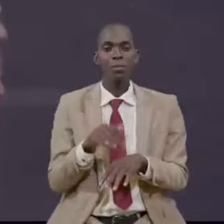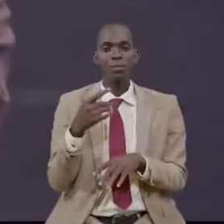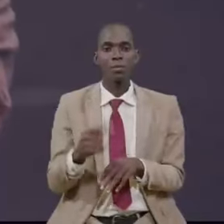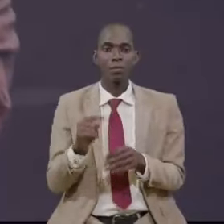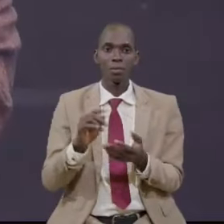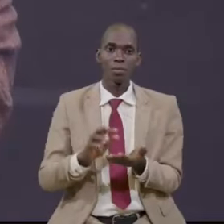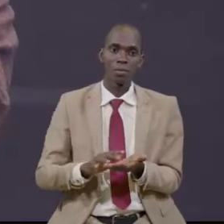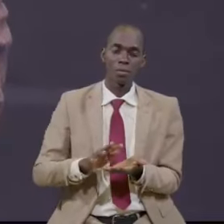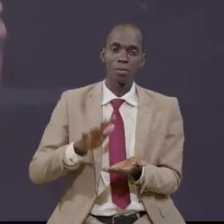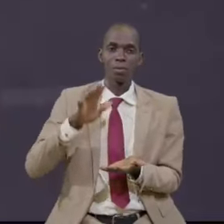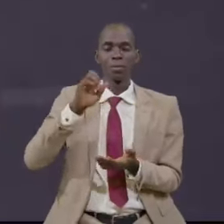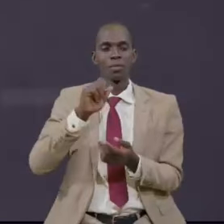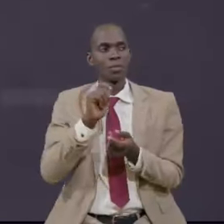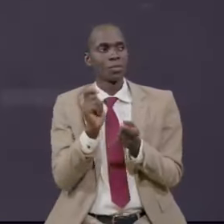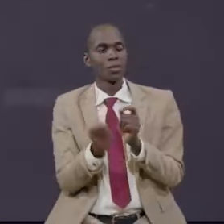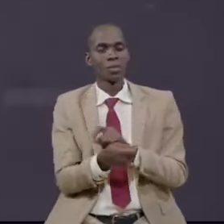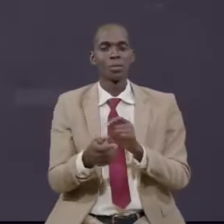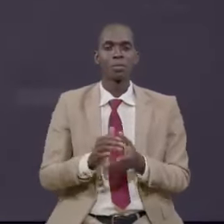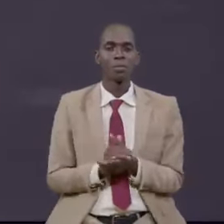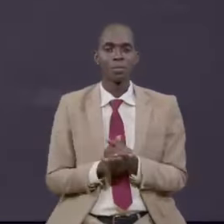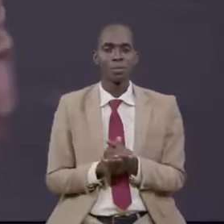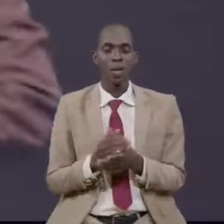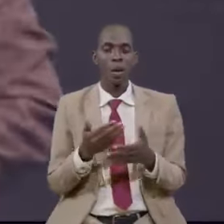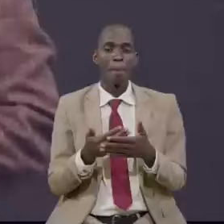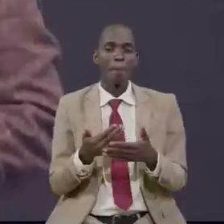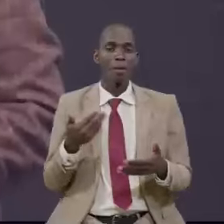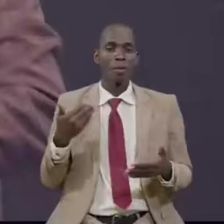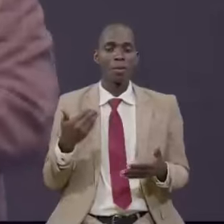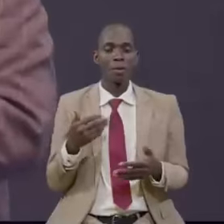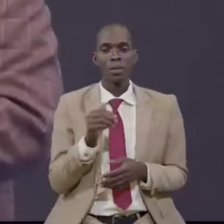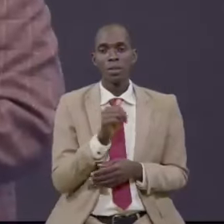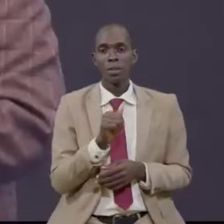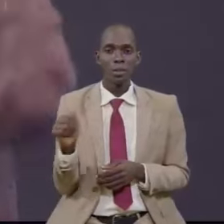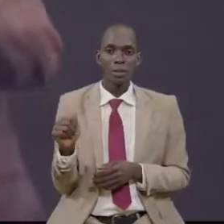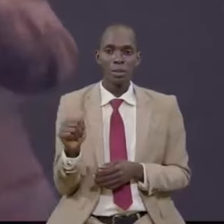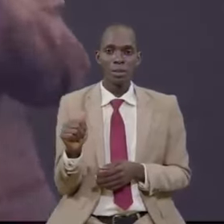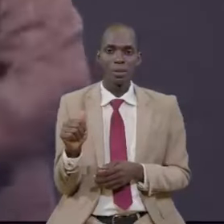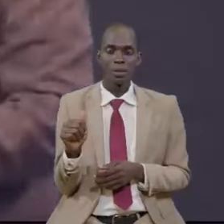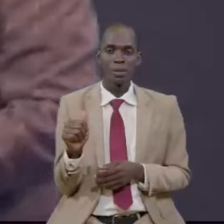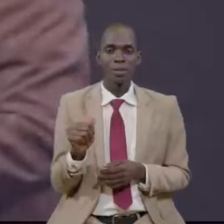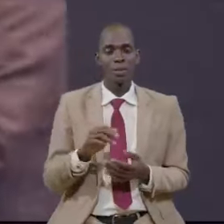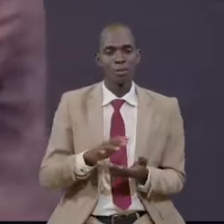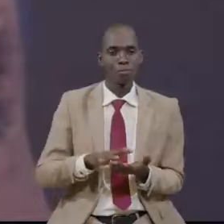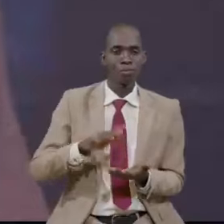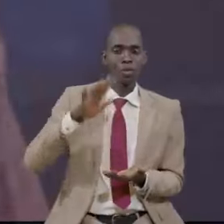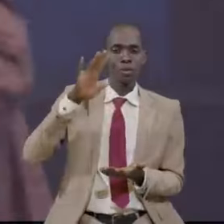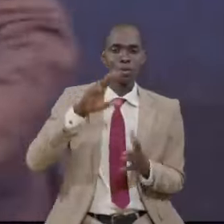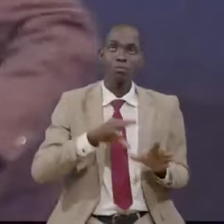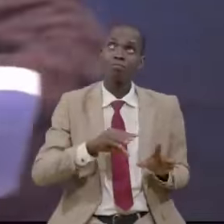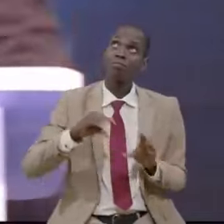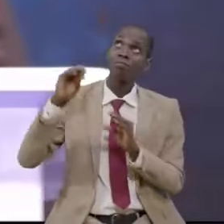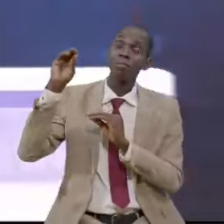transformation before a glorious translation. That is, there's a